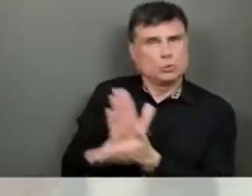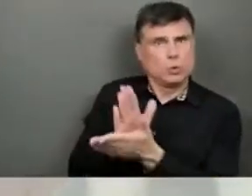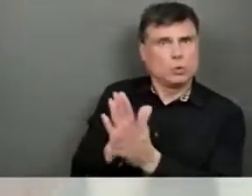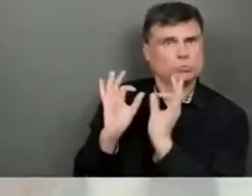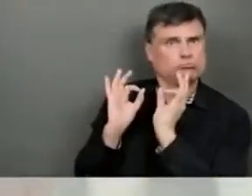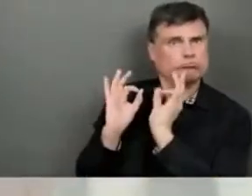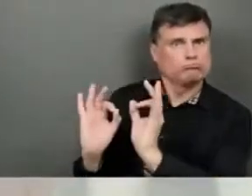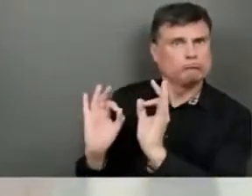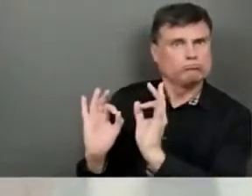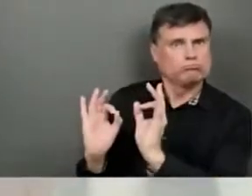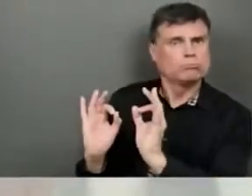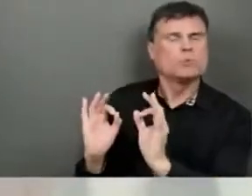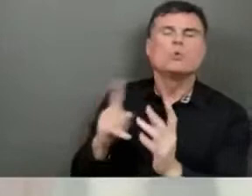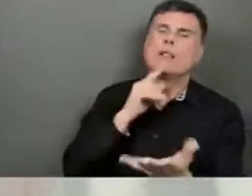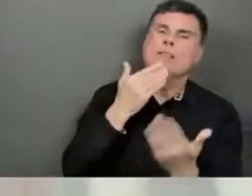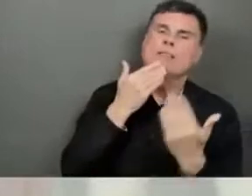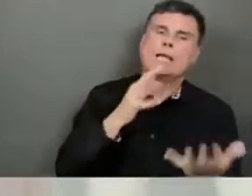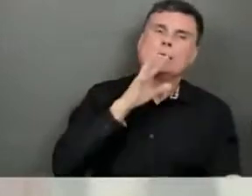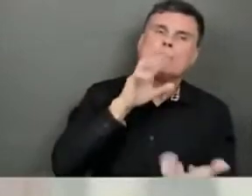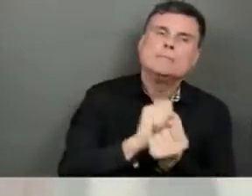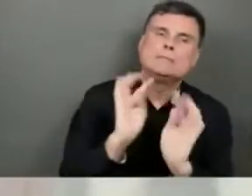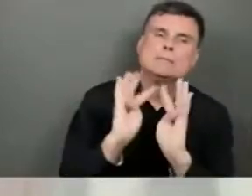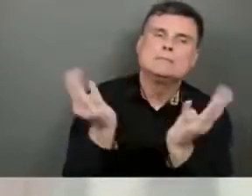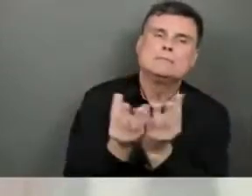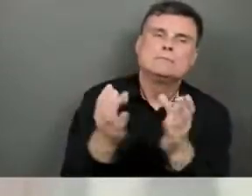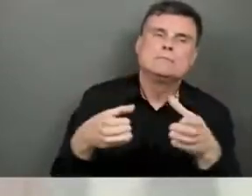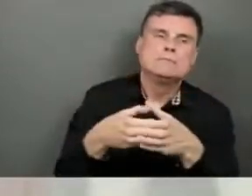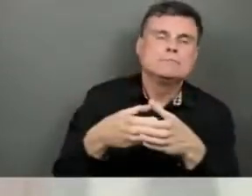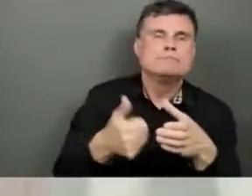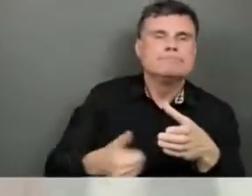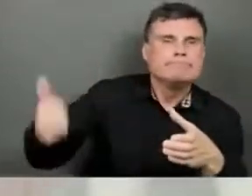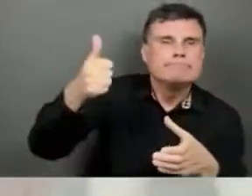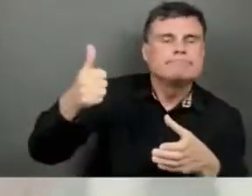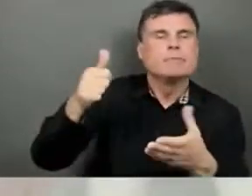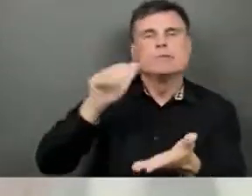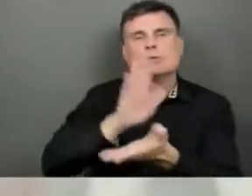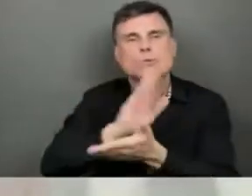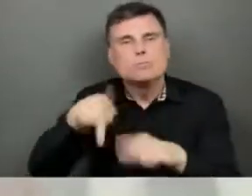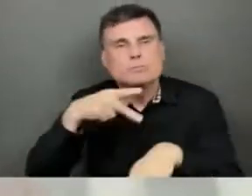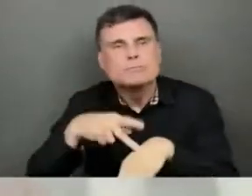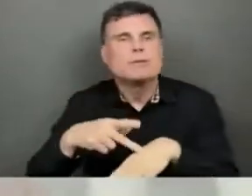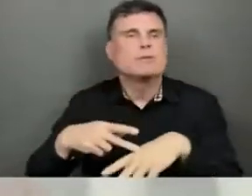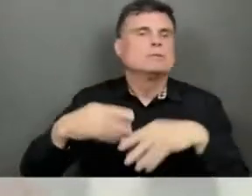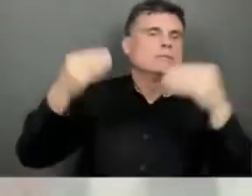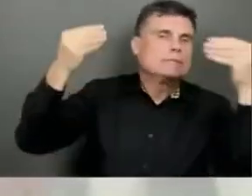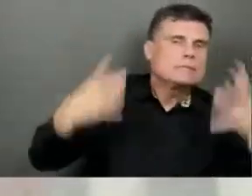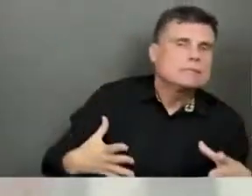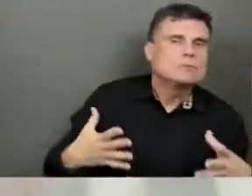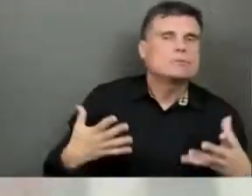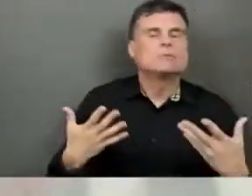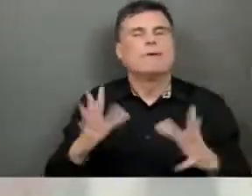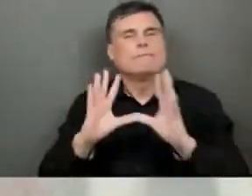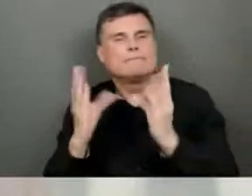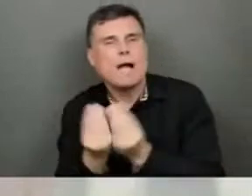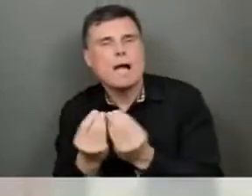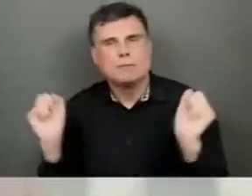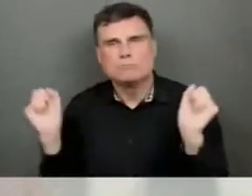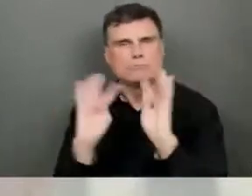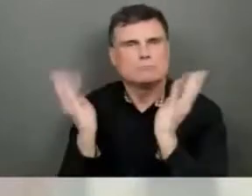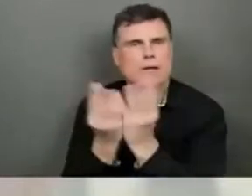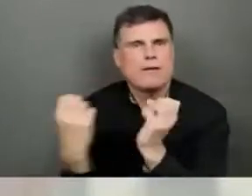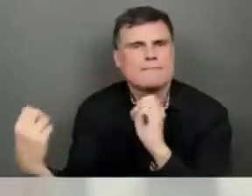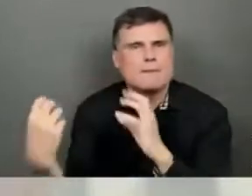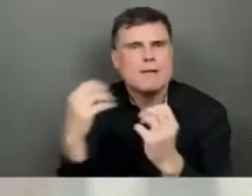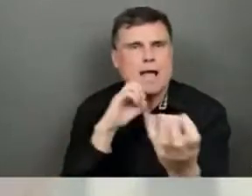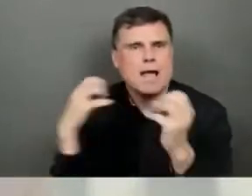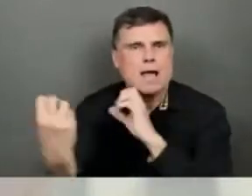to the superintendents and principals and teachers and families, school communities who really came together and